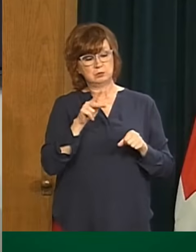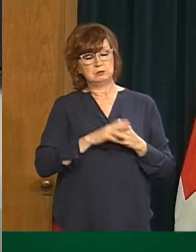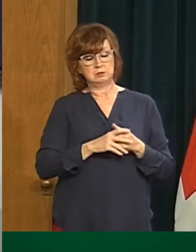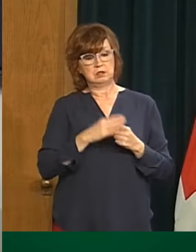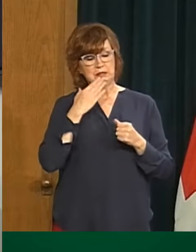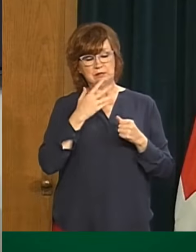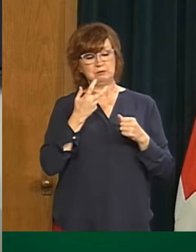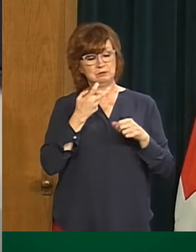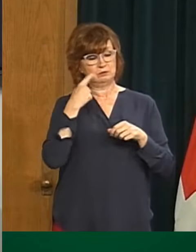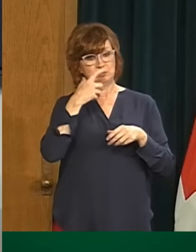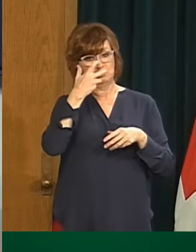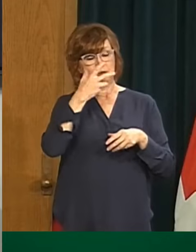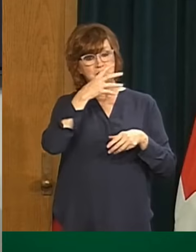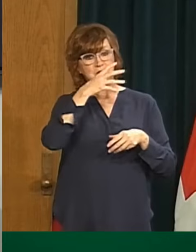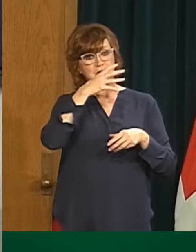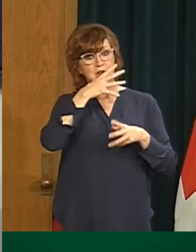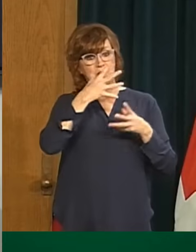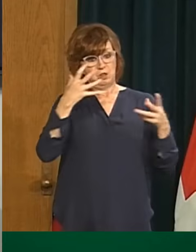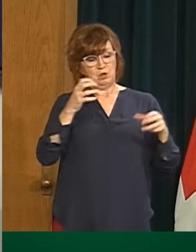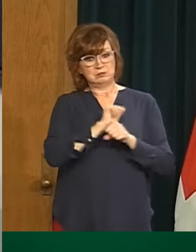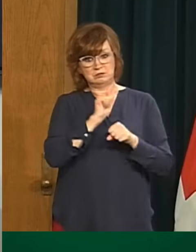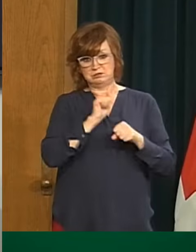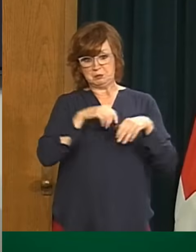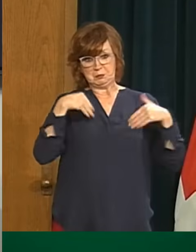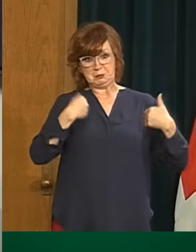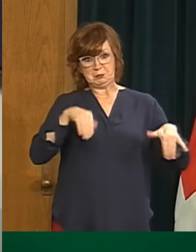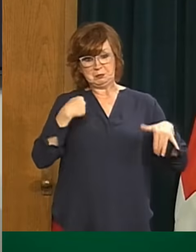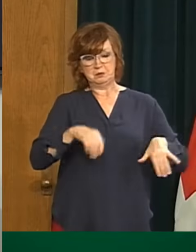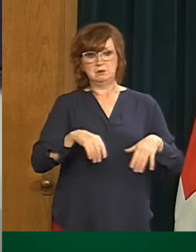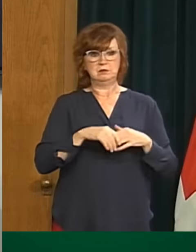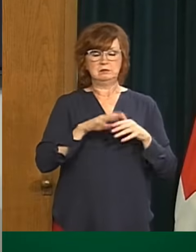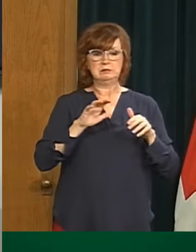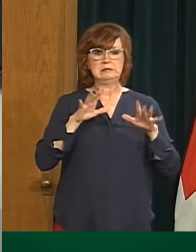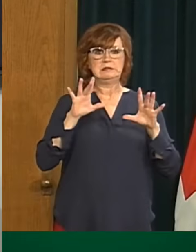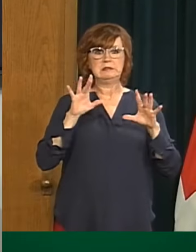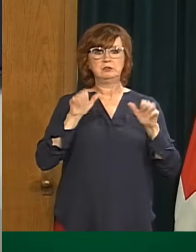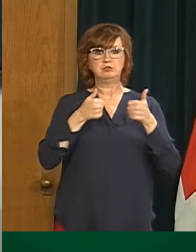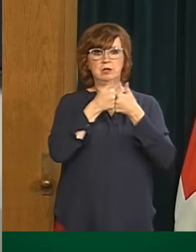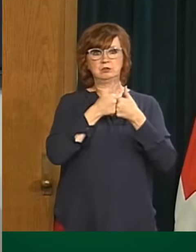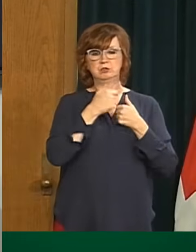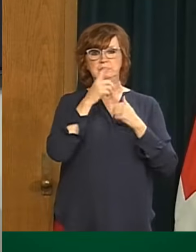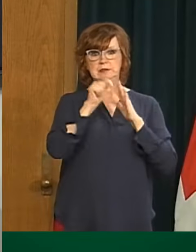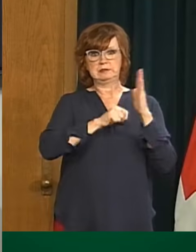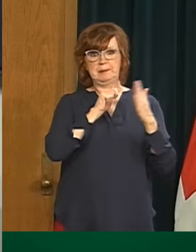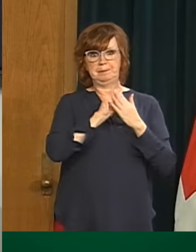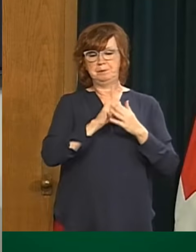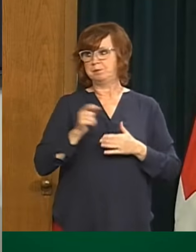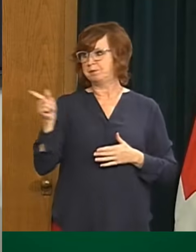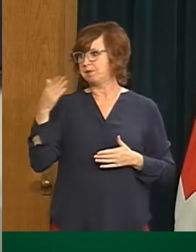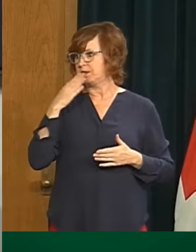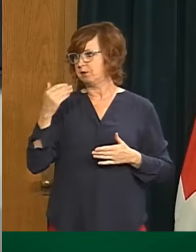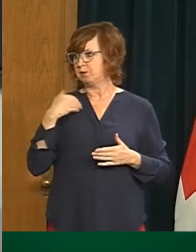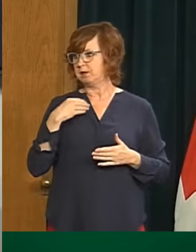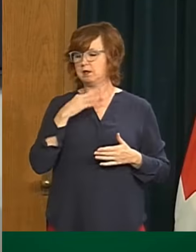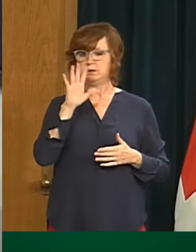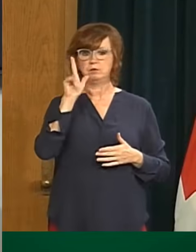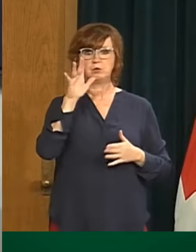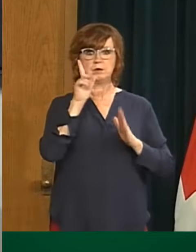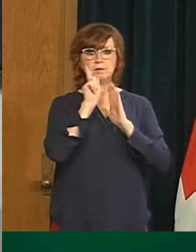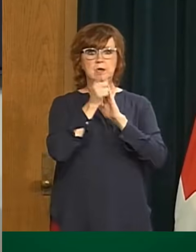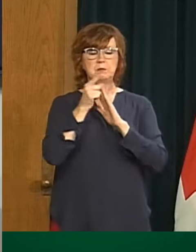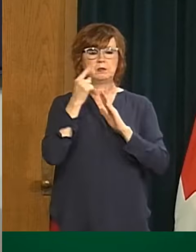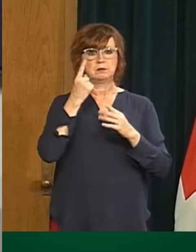COVID-19 under exceptionally difficult circumstances. Thank you. Thank you. We now have about 25 minutes